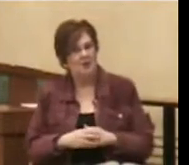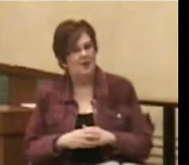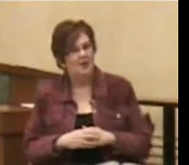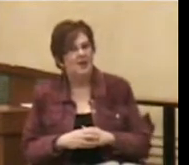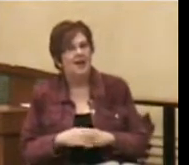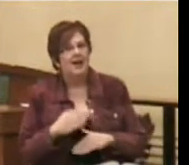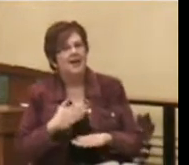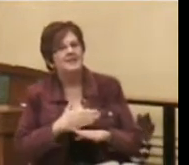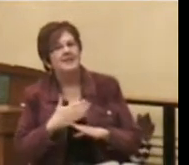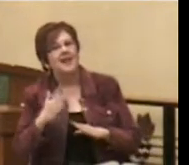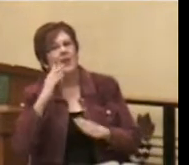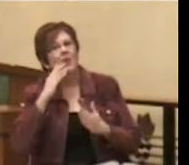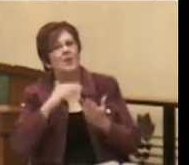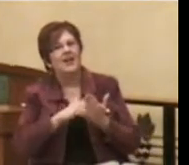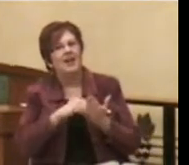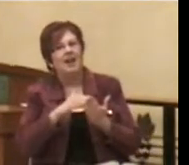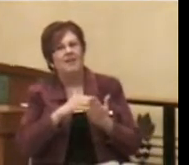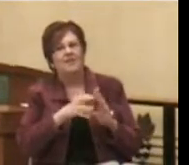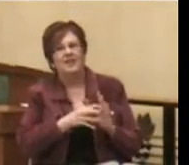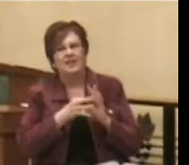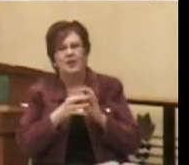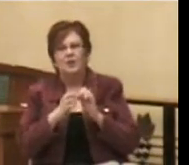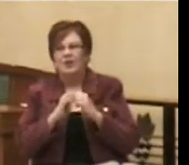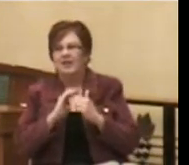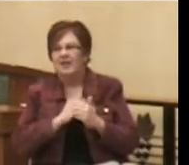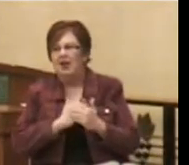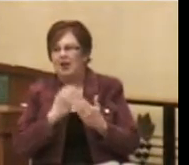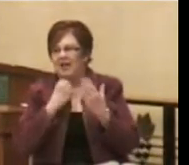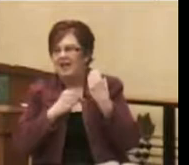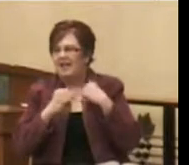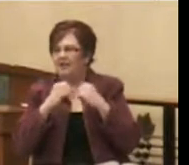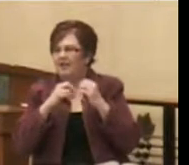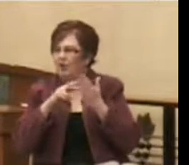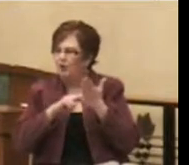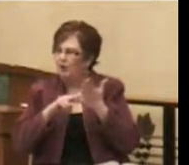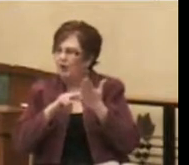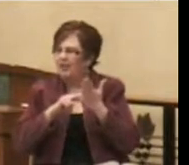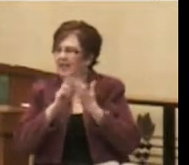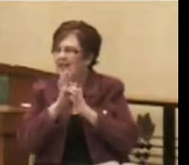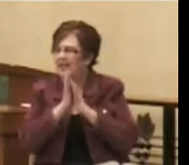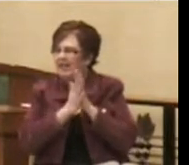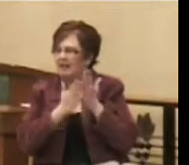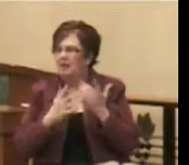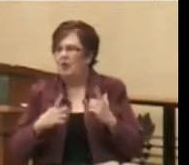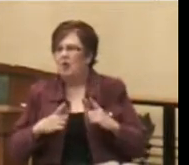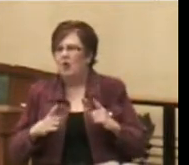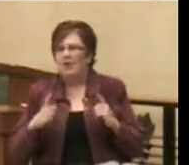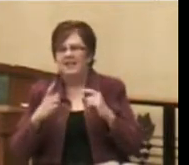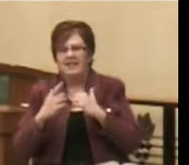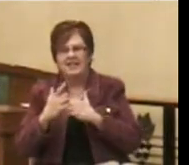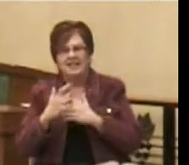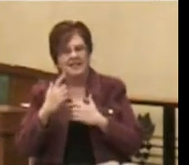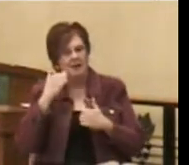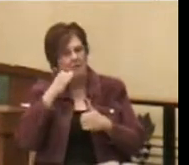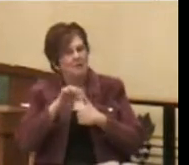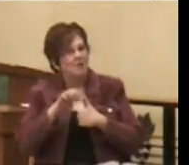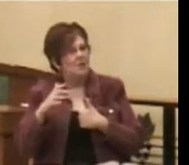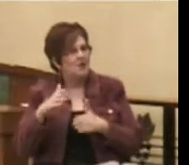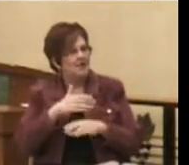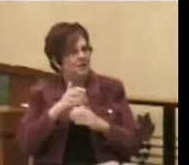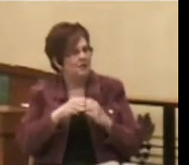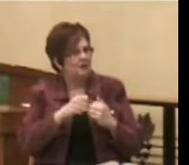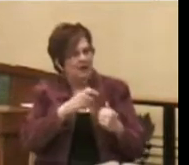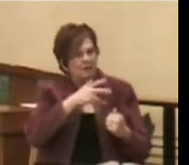song would often accompany our evening devotion. My earliest memories are singing with my mother, my